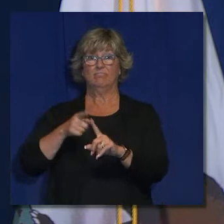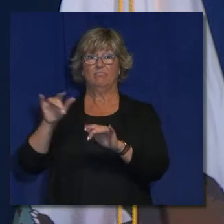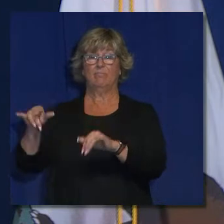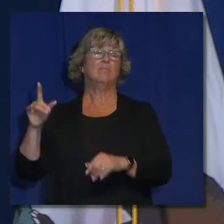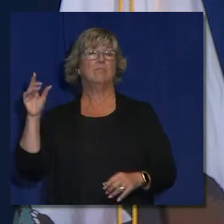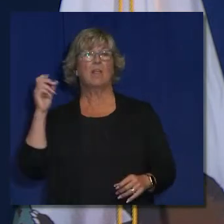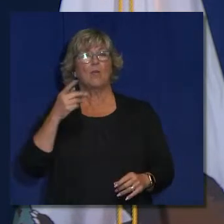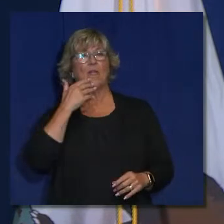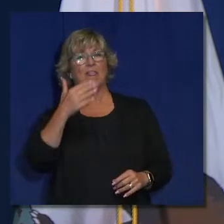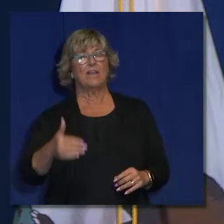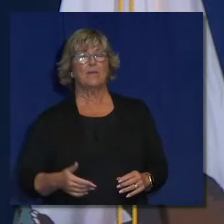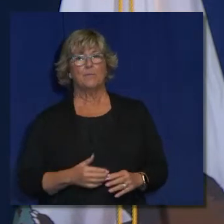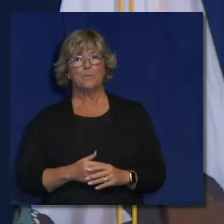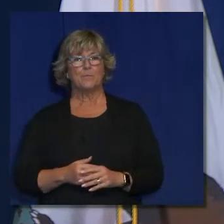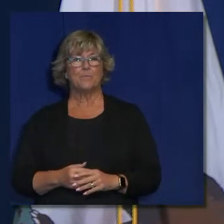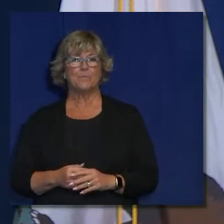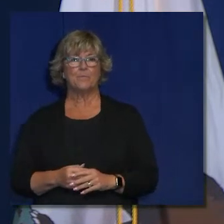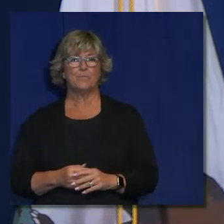Thank you. Thanks.